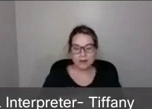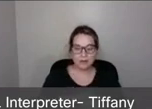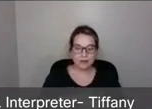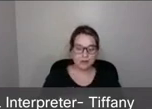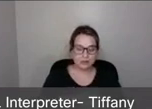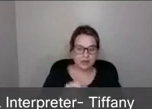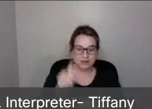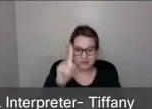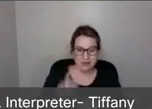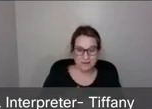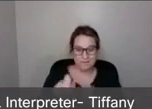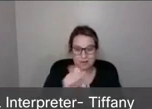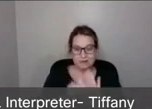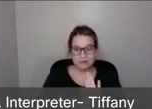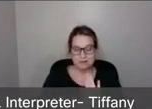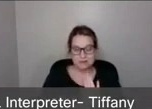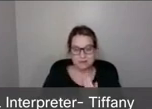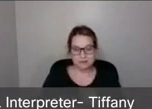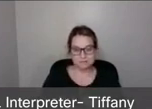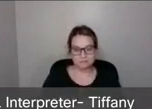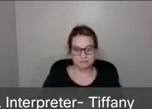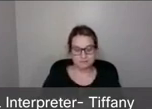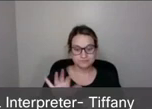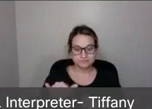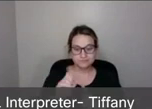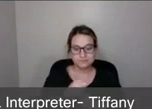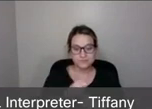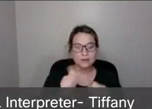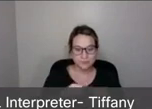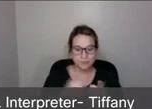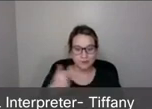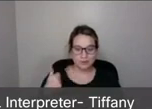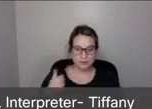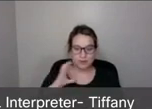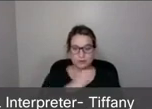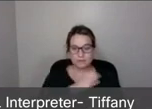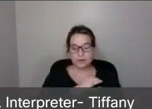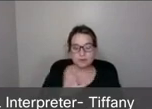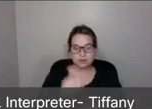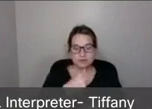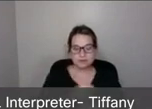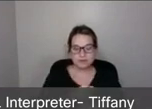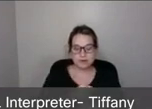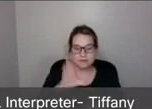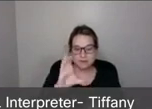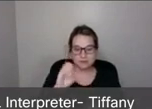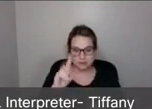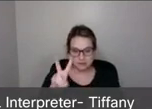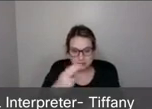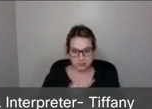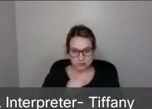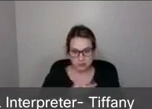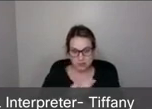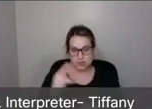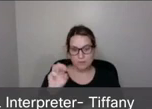of the state. This inequitable situation can be avoided. This commission can redraw CD2 and use the map submitted by the